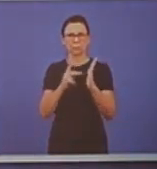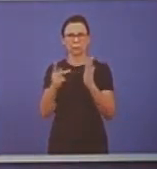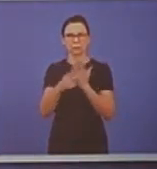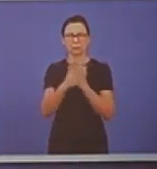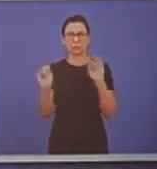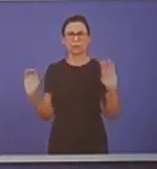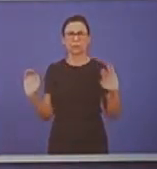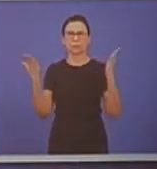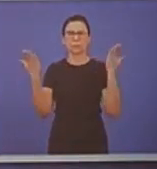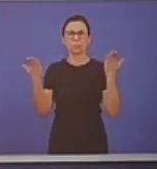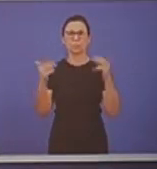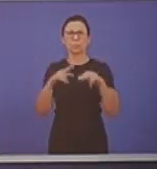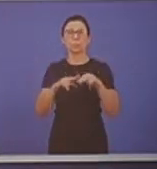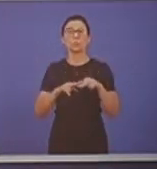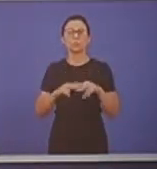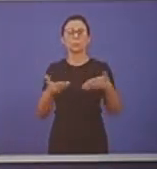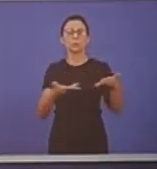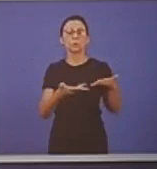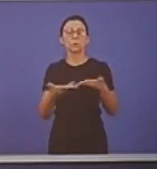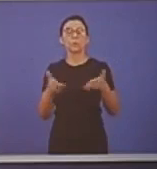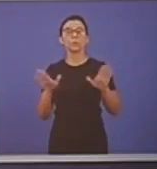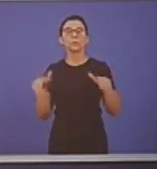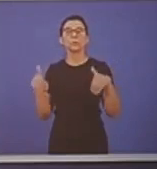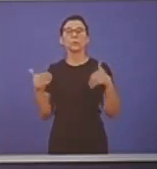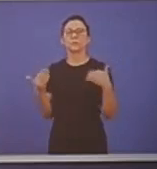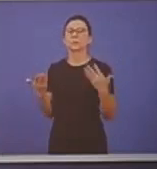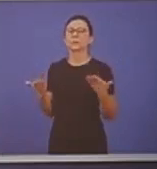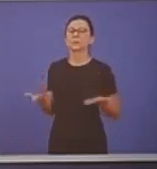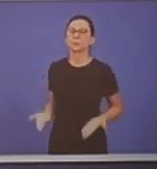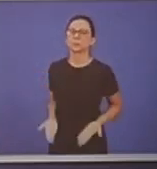What was the motive for the invitation?